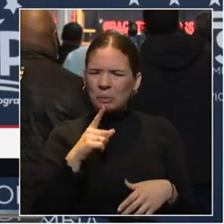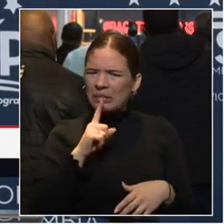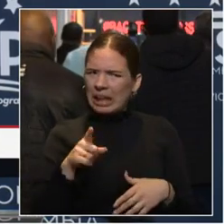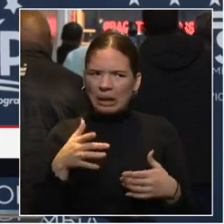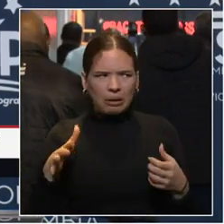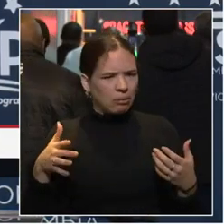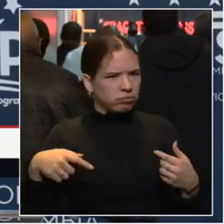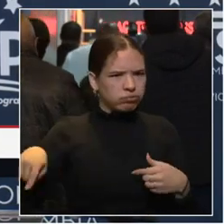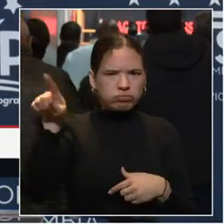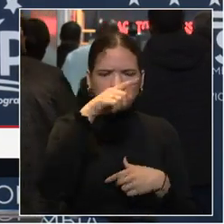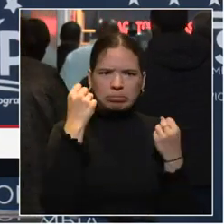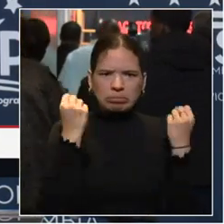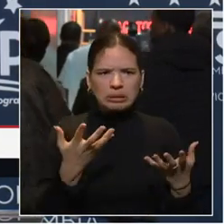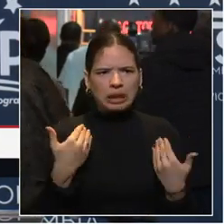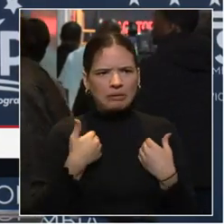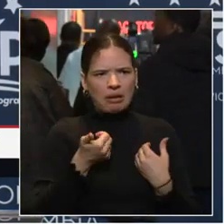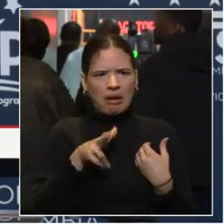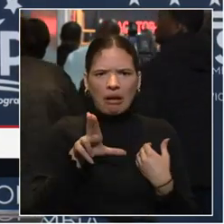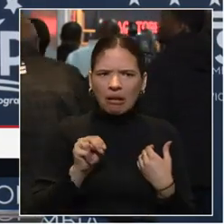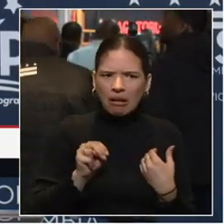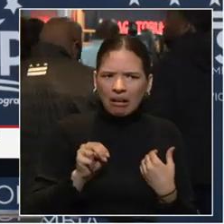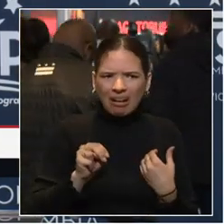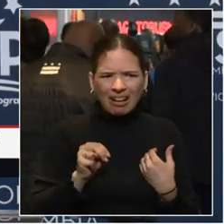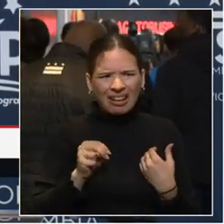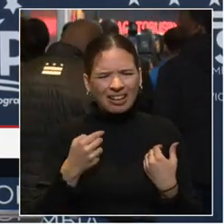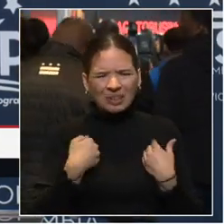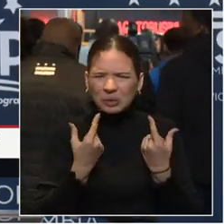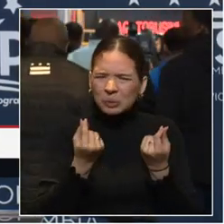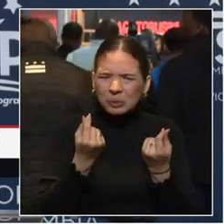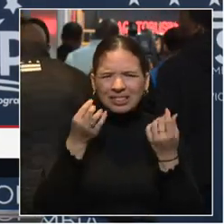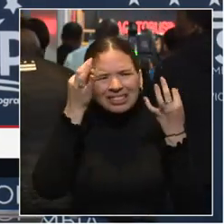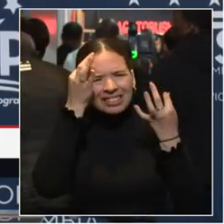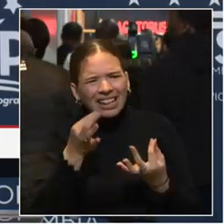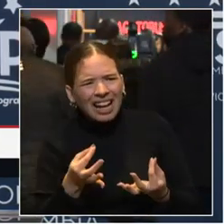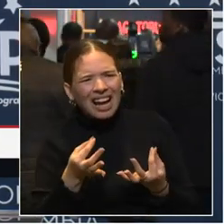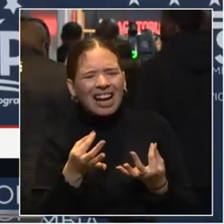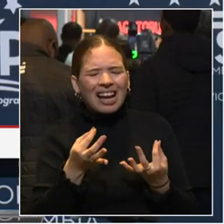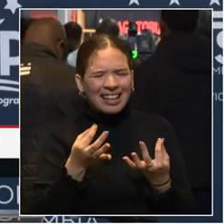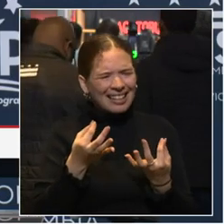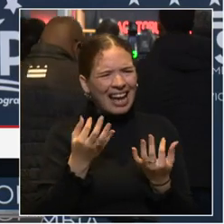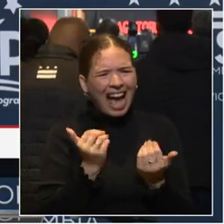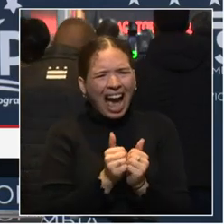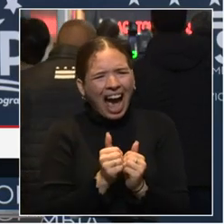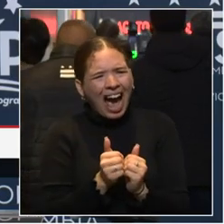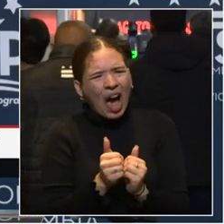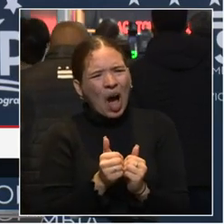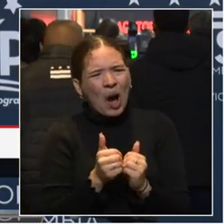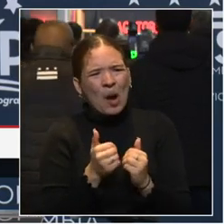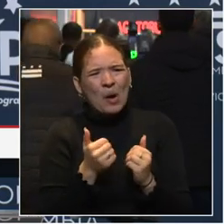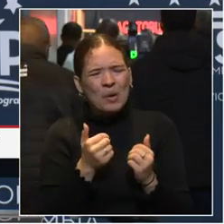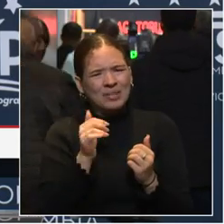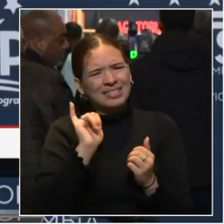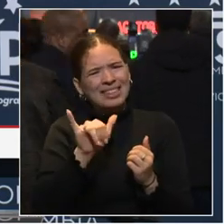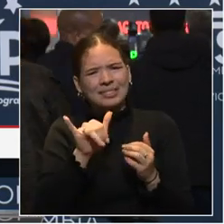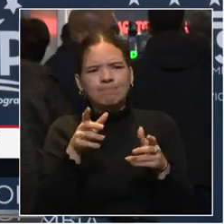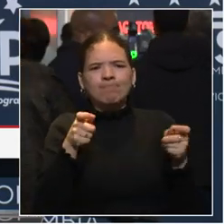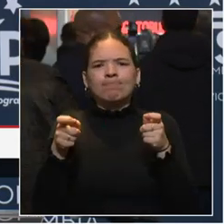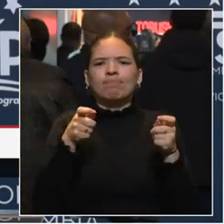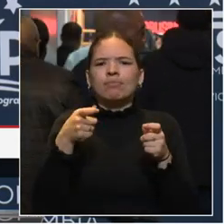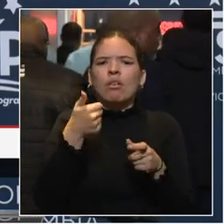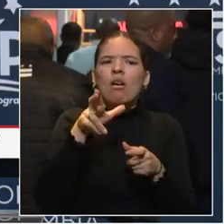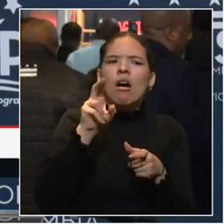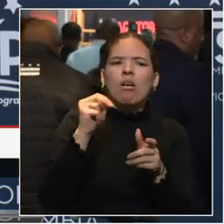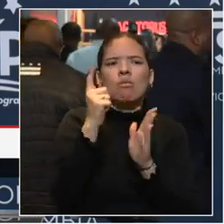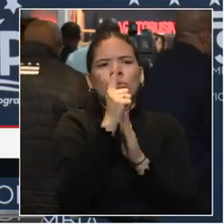as people are making decisions, one thing I'm troubled by is the increase in legally held guns, that people are going out and